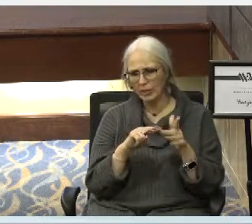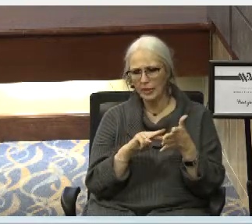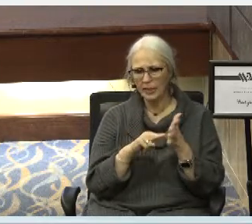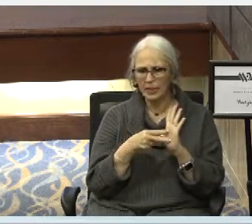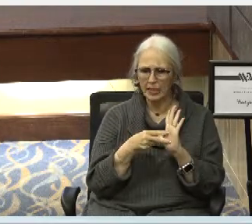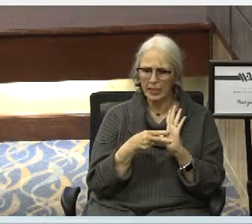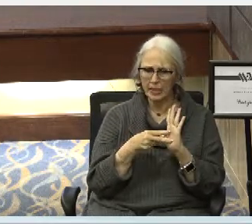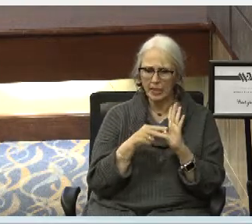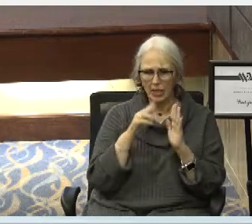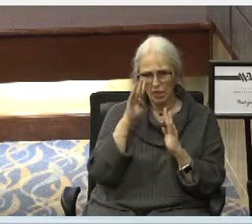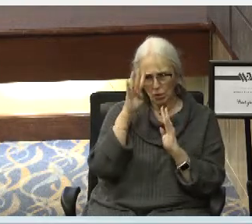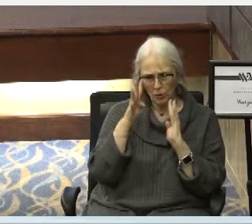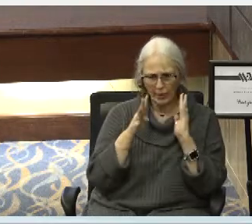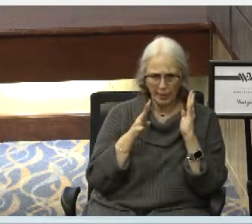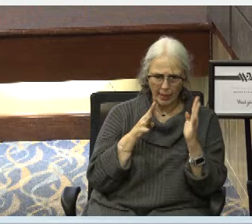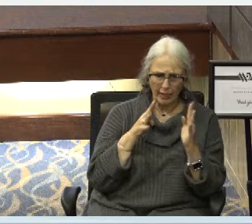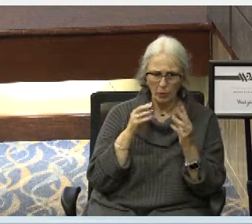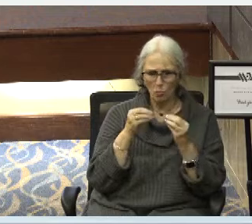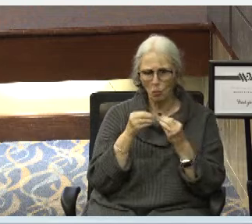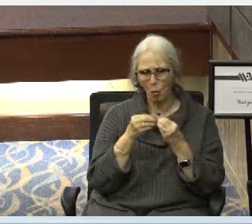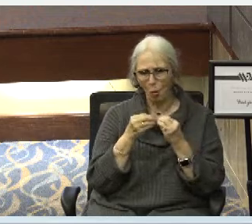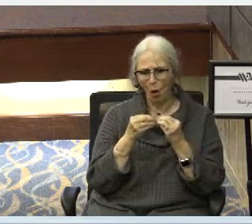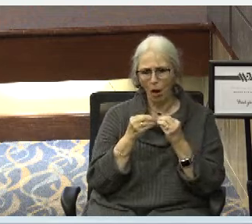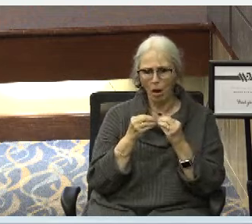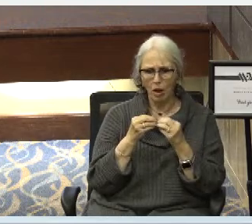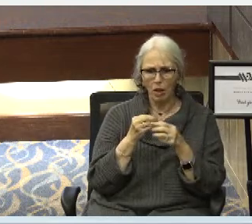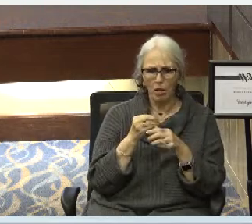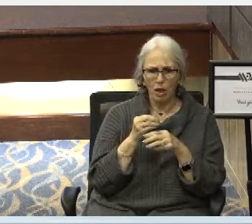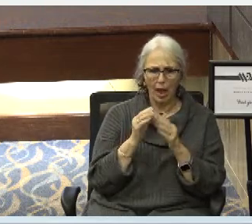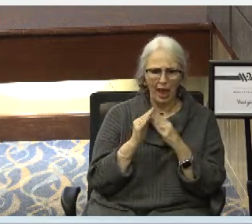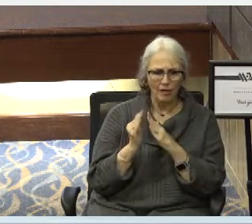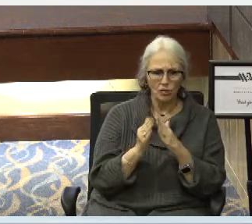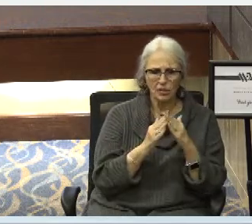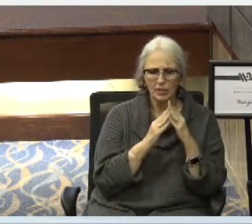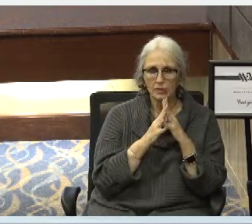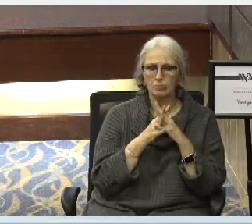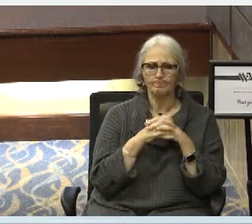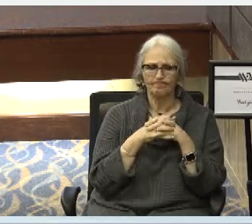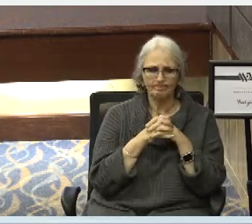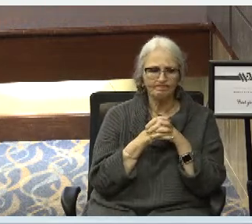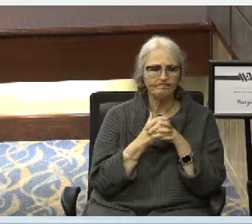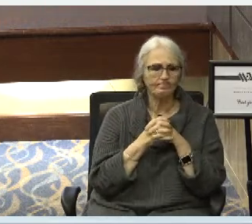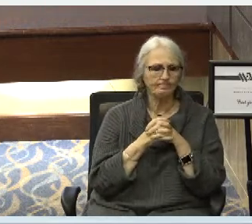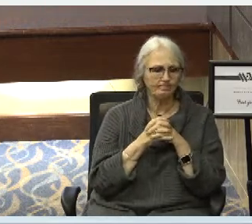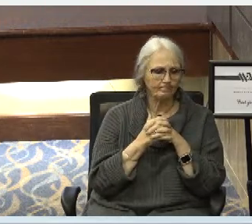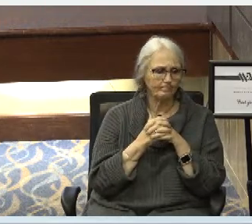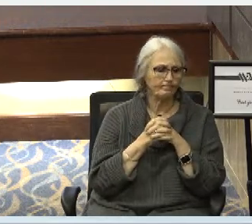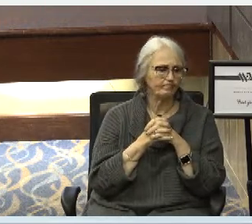to create more housing there too, I guess. It's,